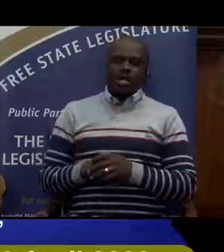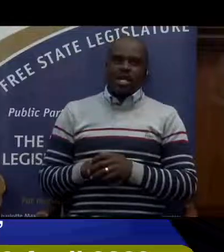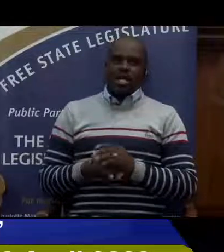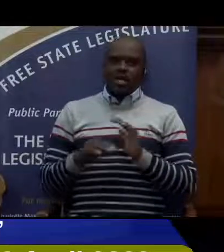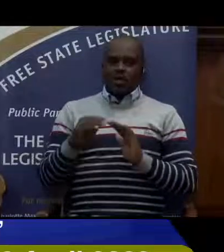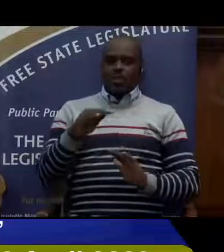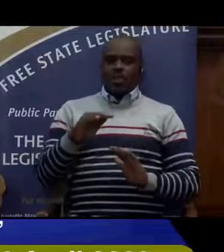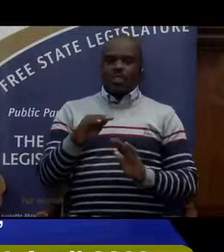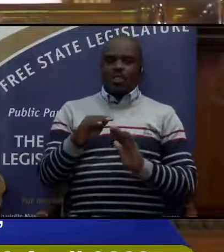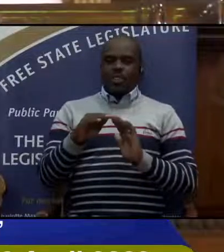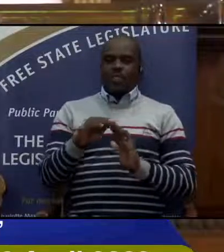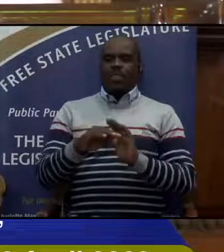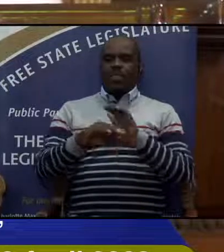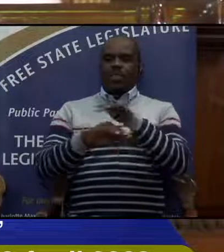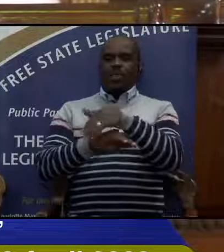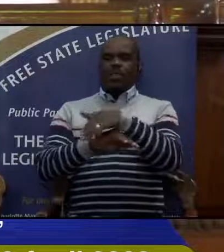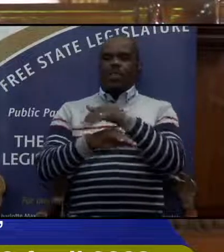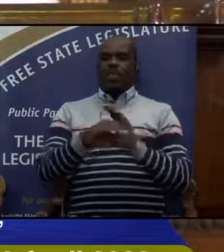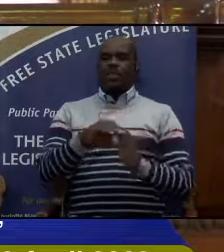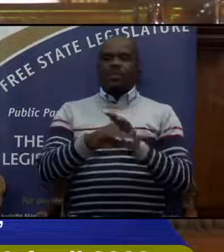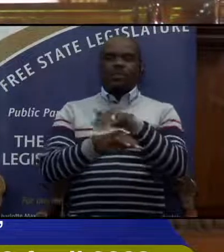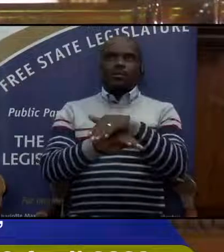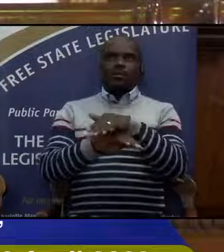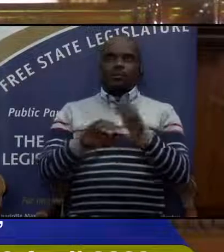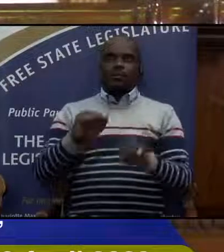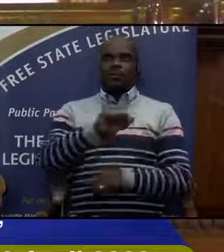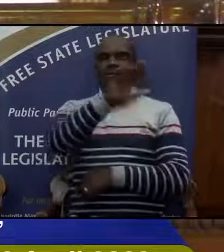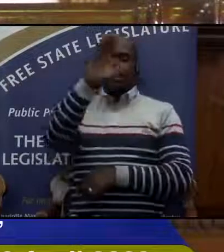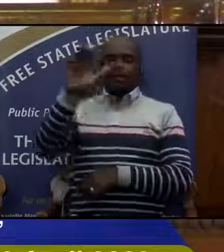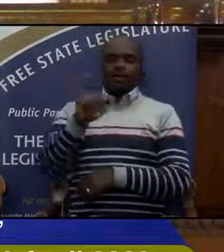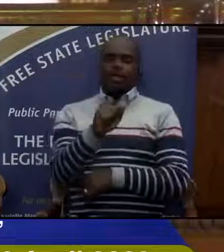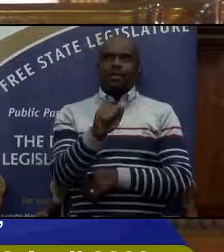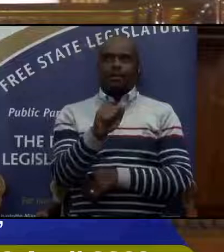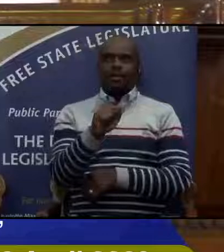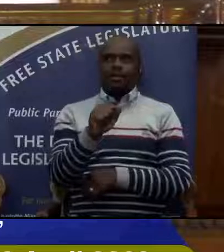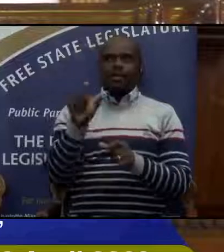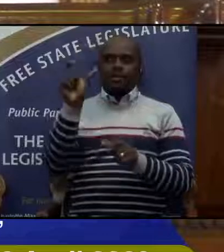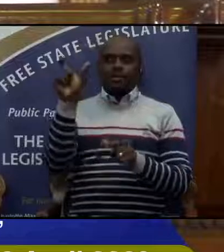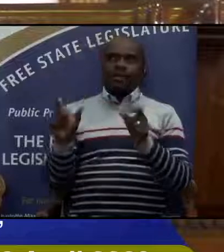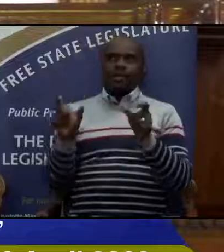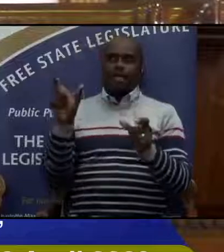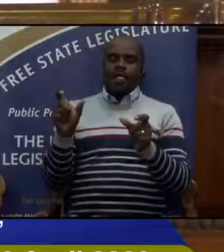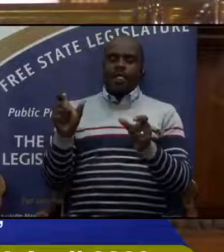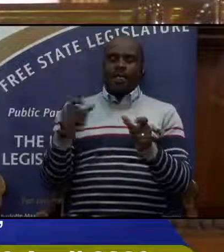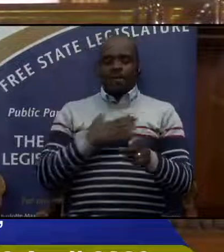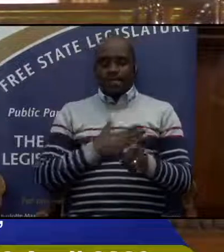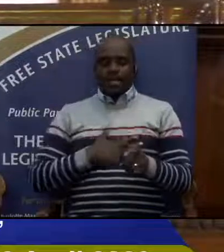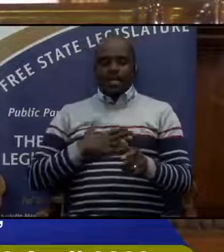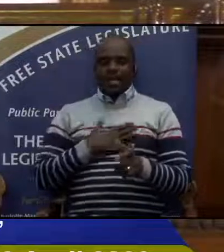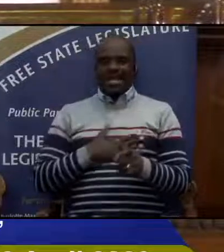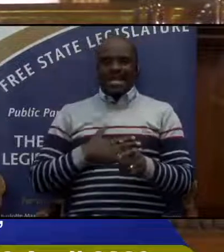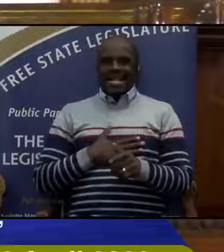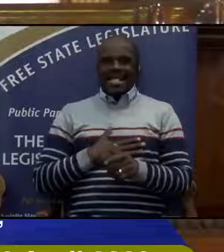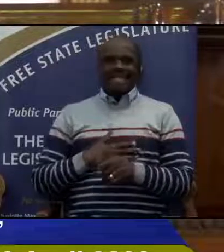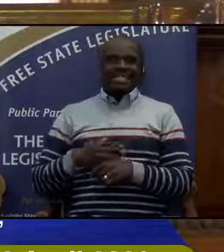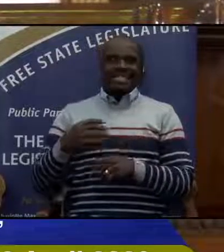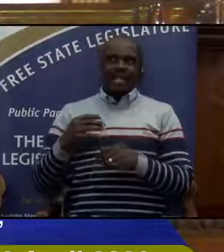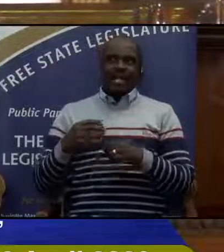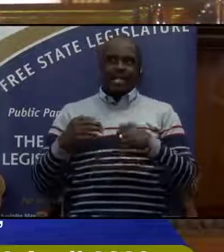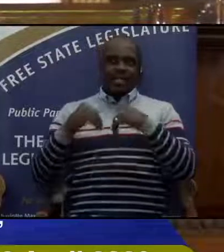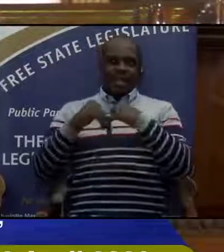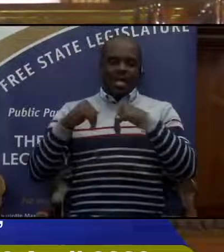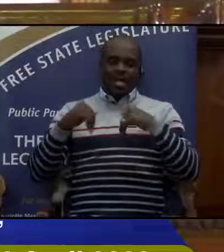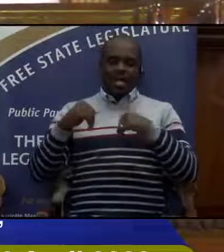country and love everybody irrespective of color. The interventions in your